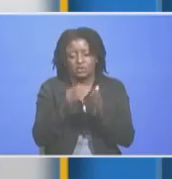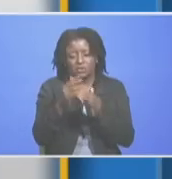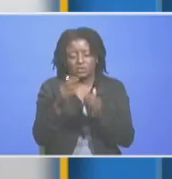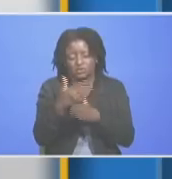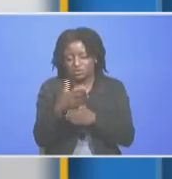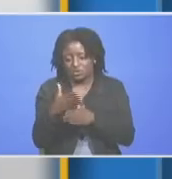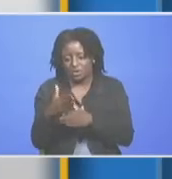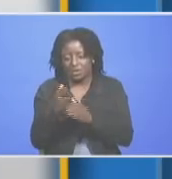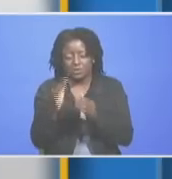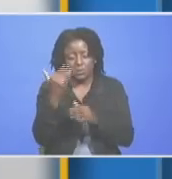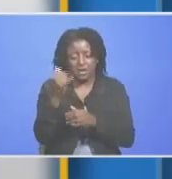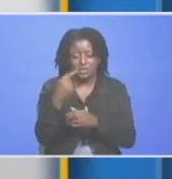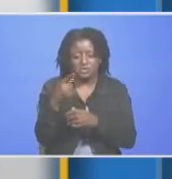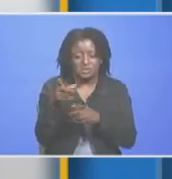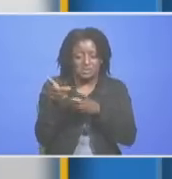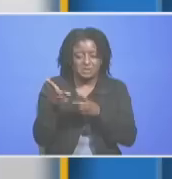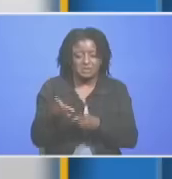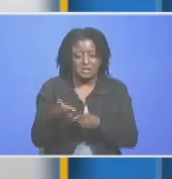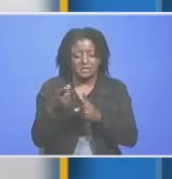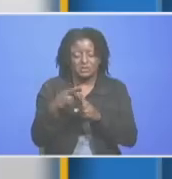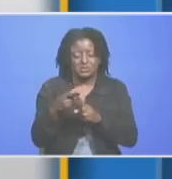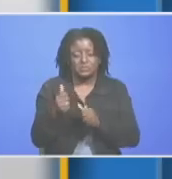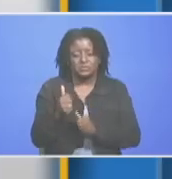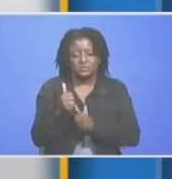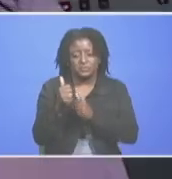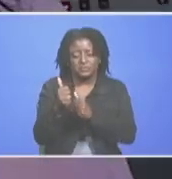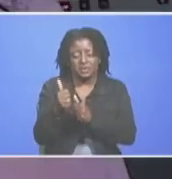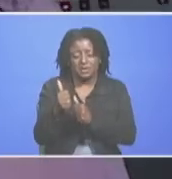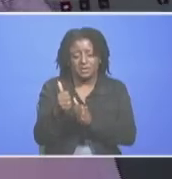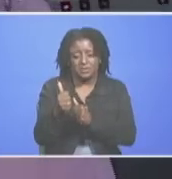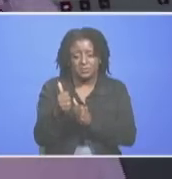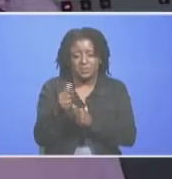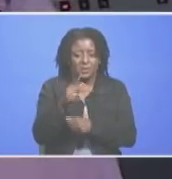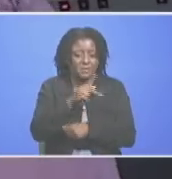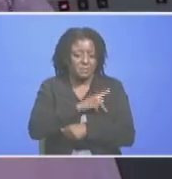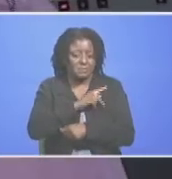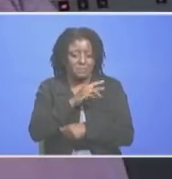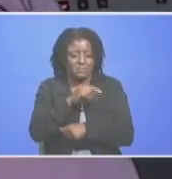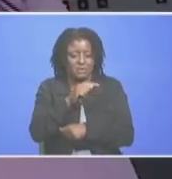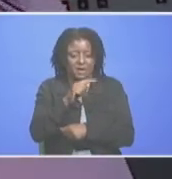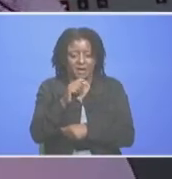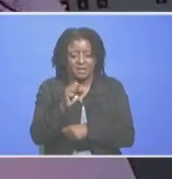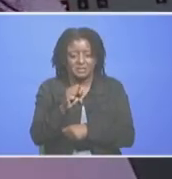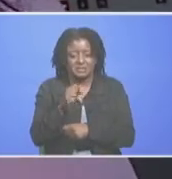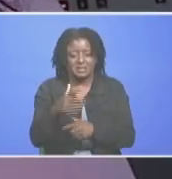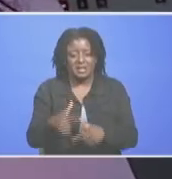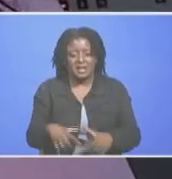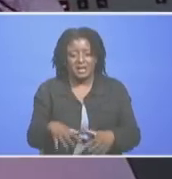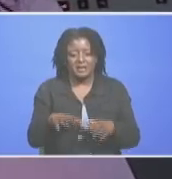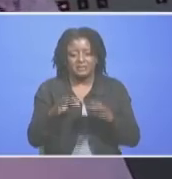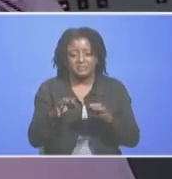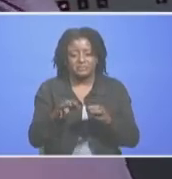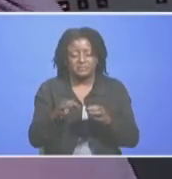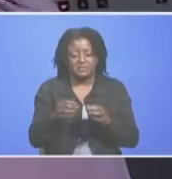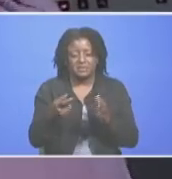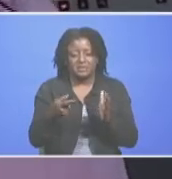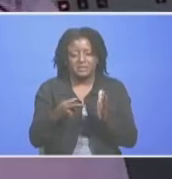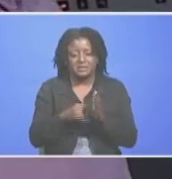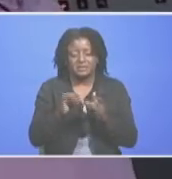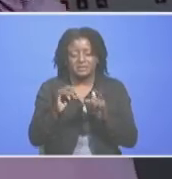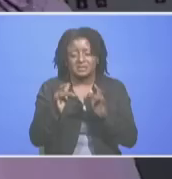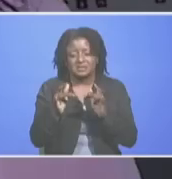decided to retrace the footsteps of Pratt's life. It's exposure, internet exposure for her, and actually want